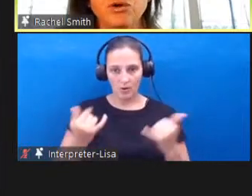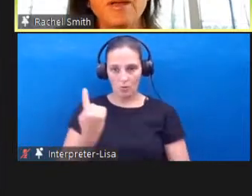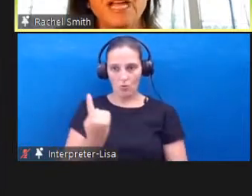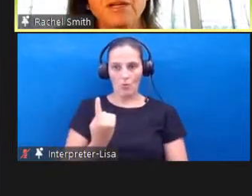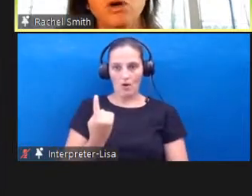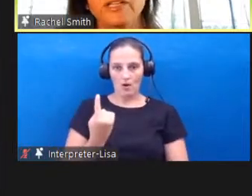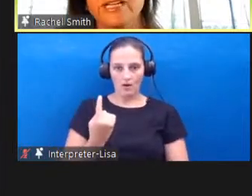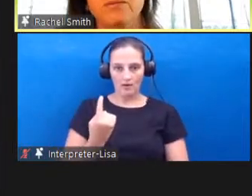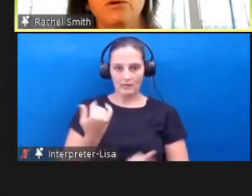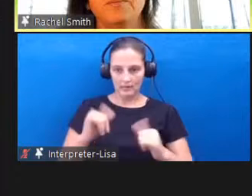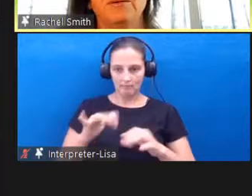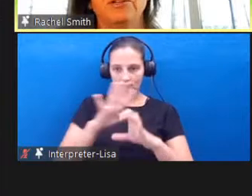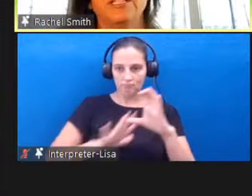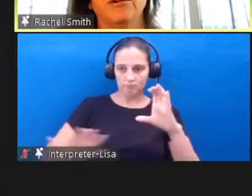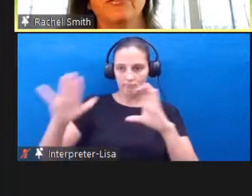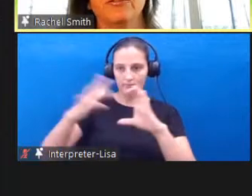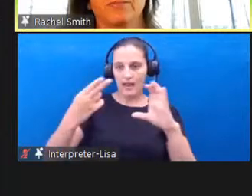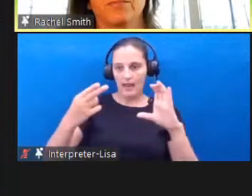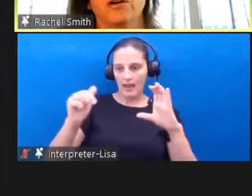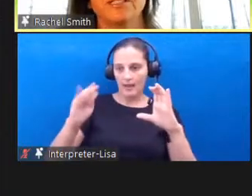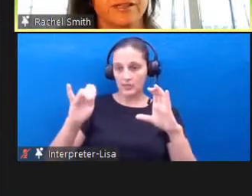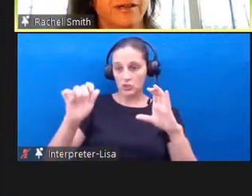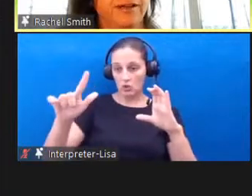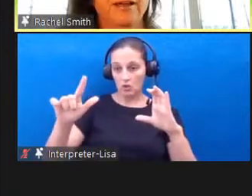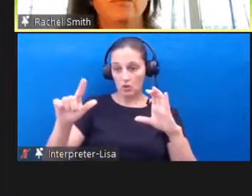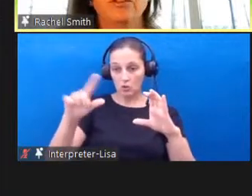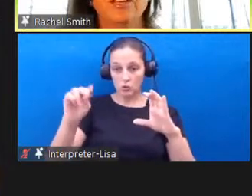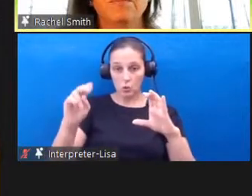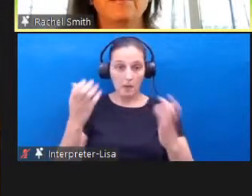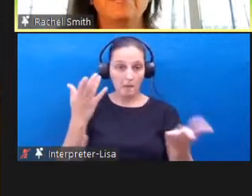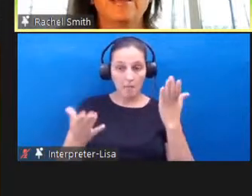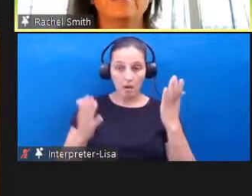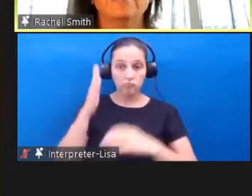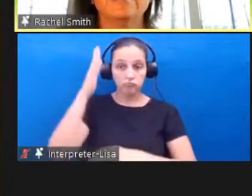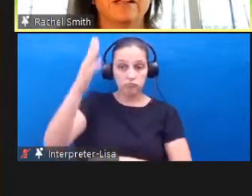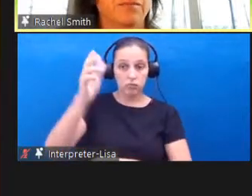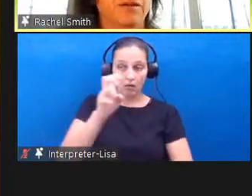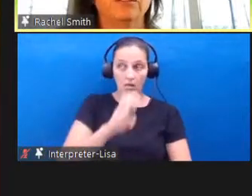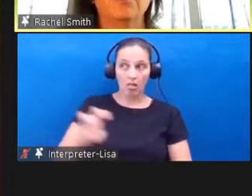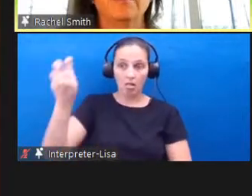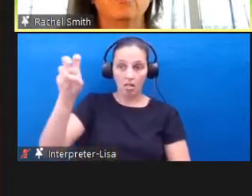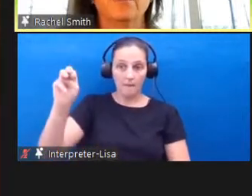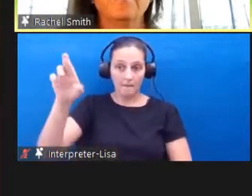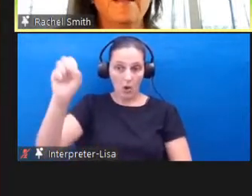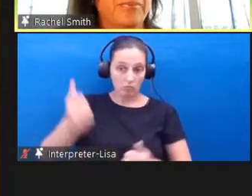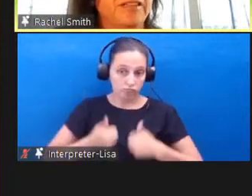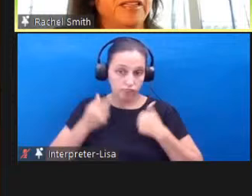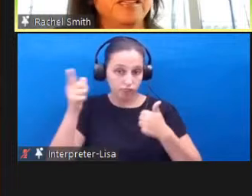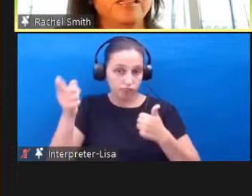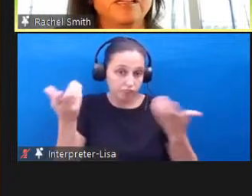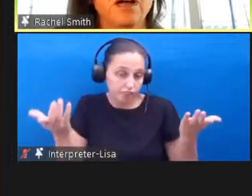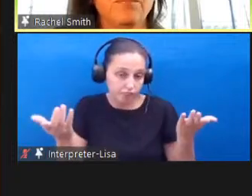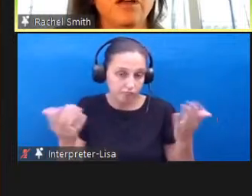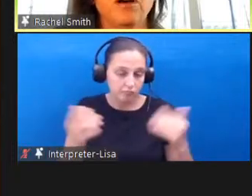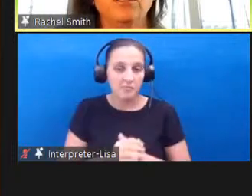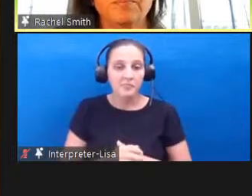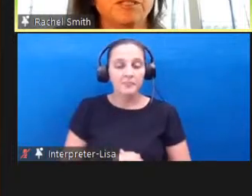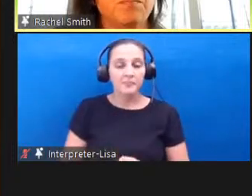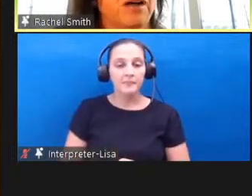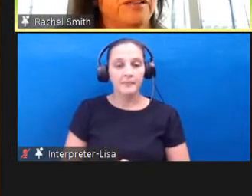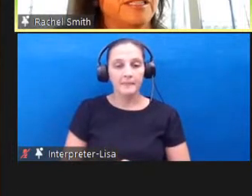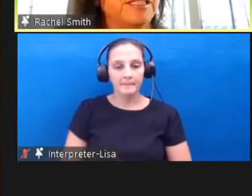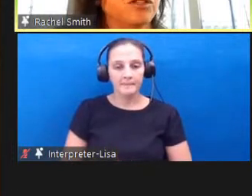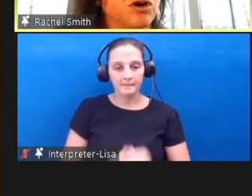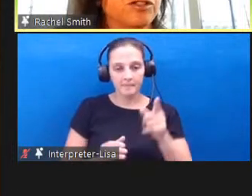And so maybe one day we'll be able to terraform Mars. And we'll think about that in a second, maybe a little bit more. But this is